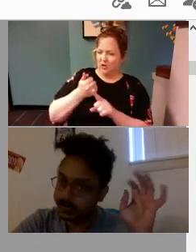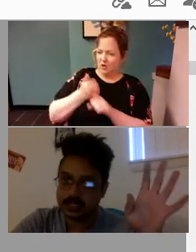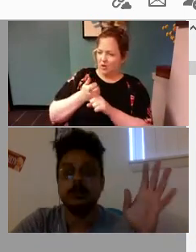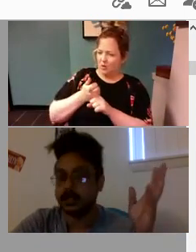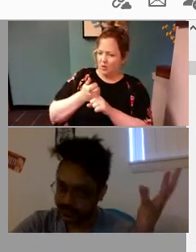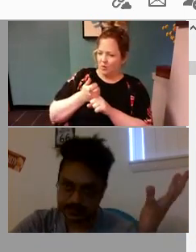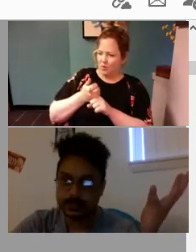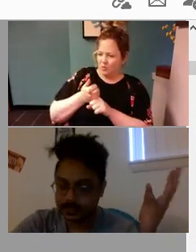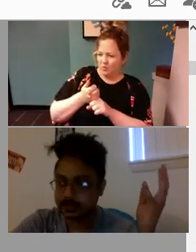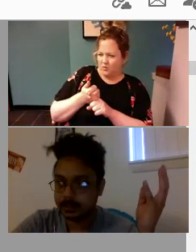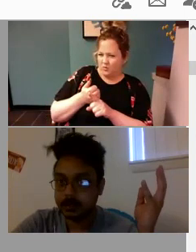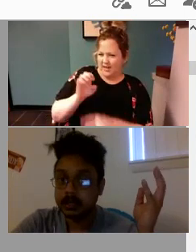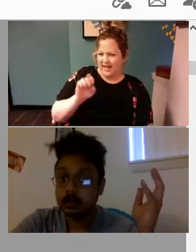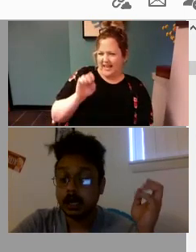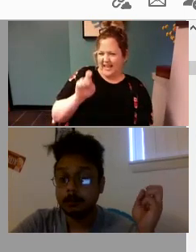extremity. Extremity, yes.